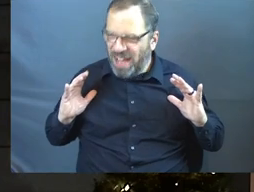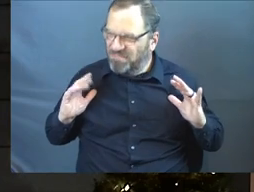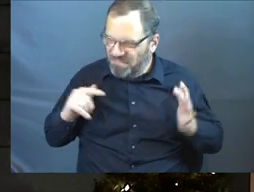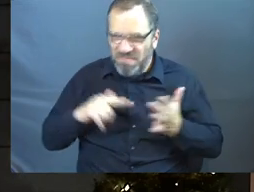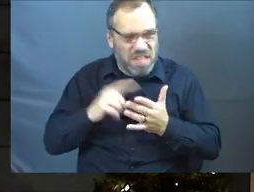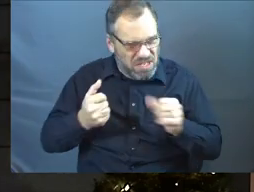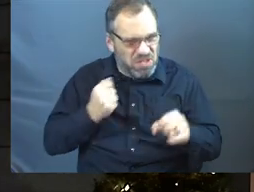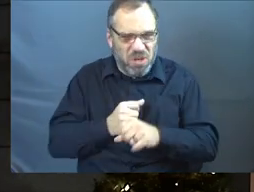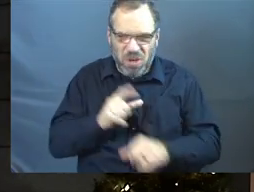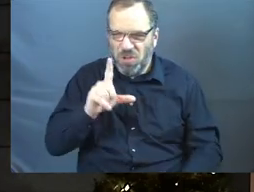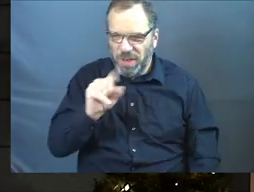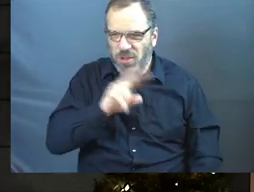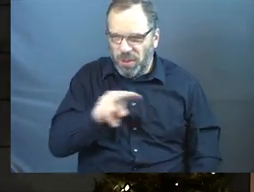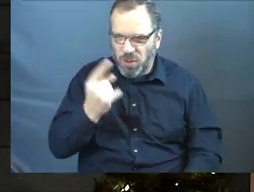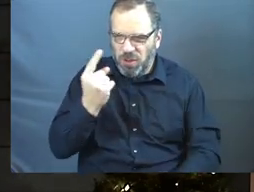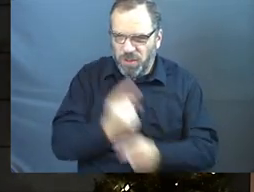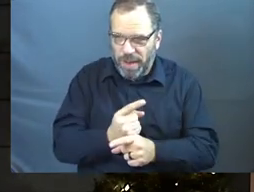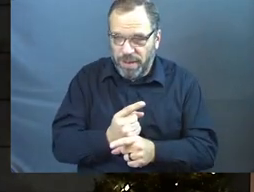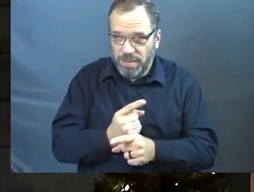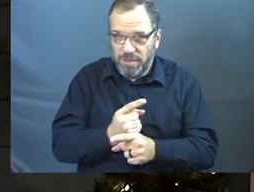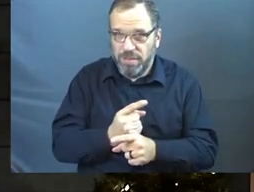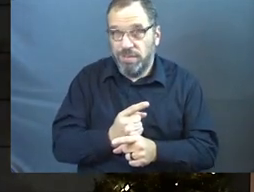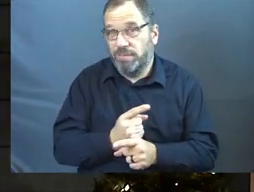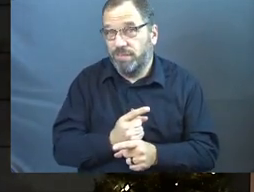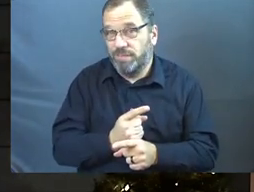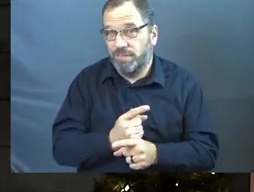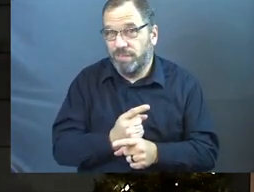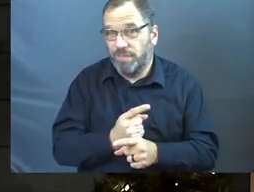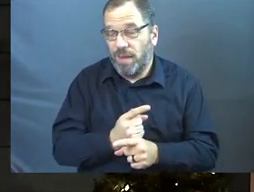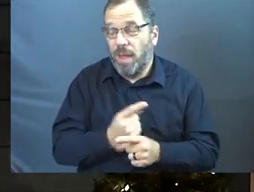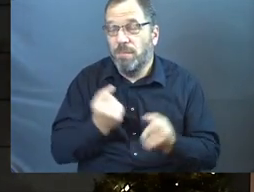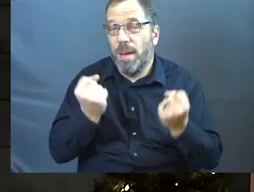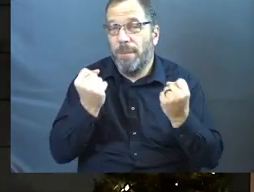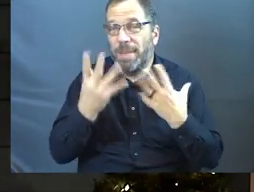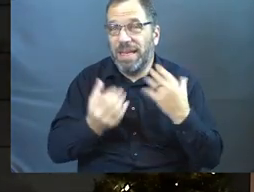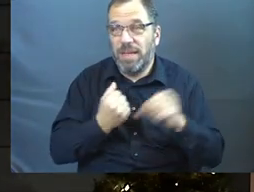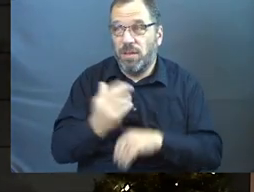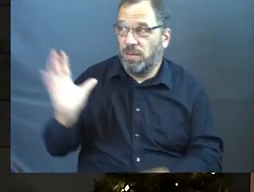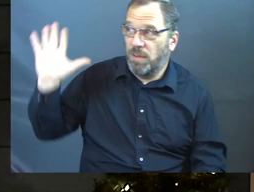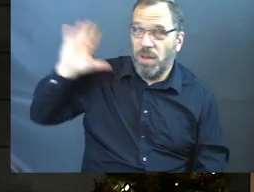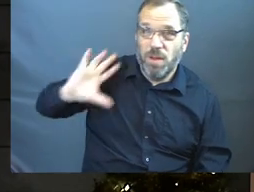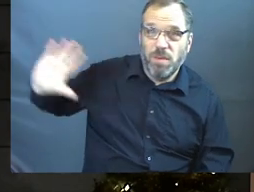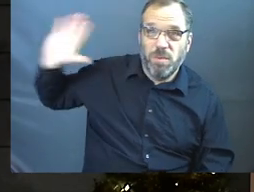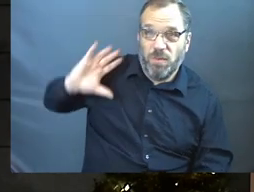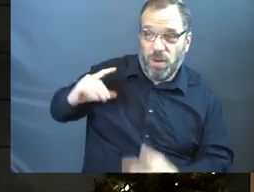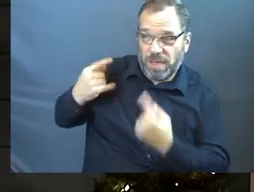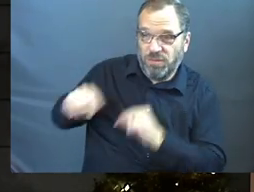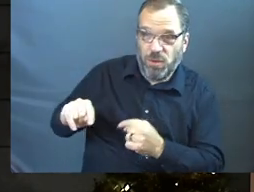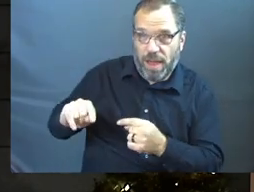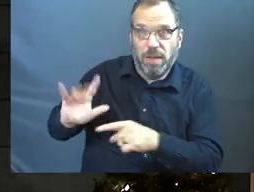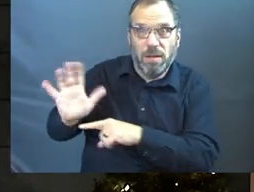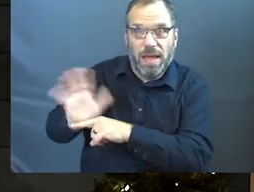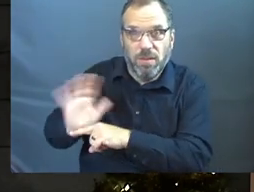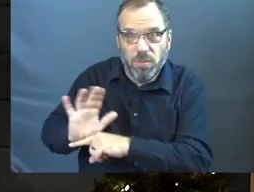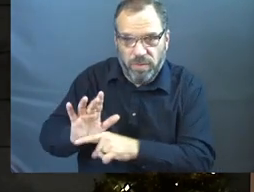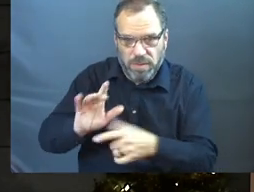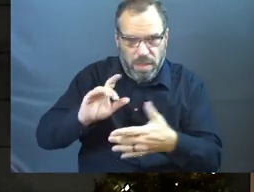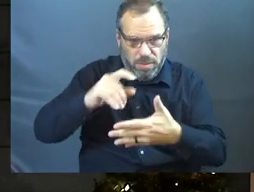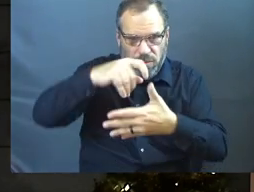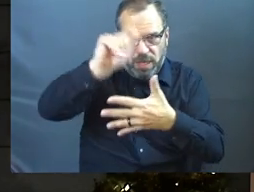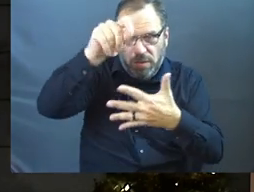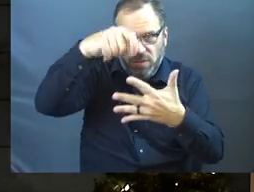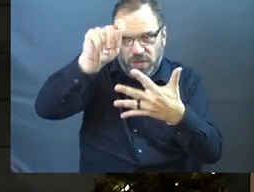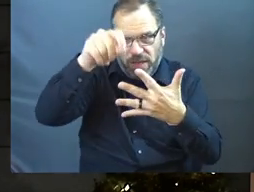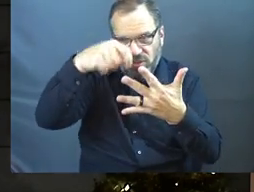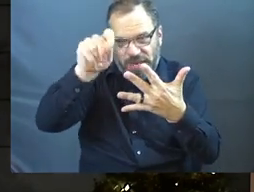right. I don't know about you guys, but I've had many years where I've tried all those things and even checked every box